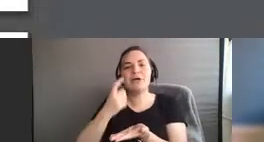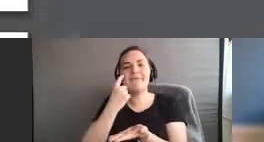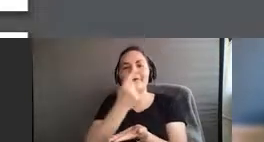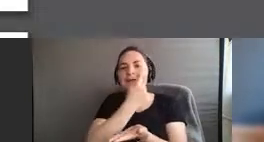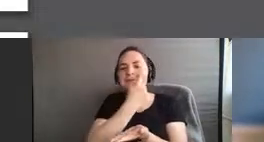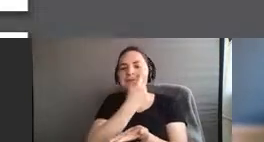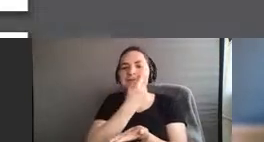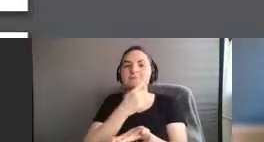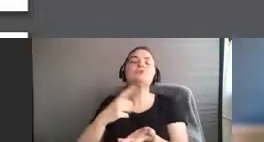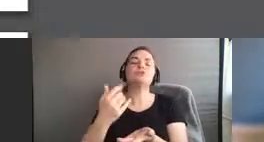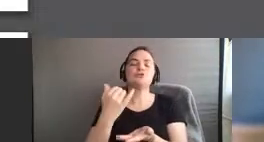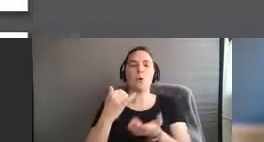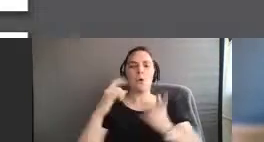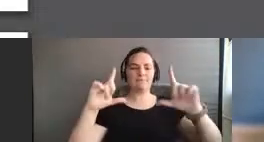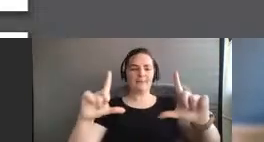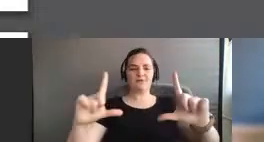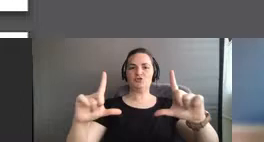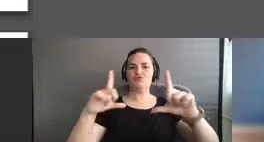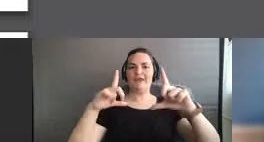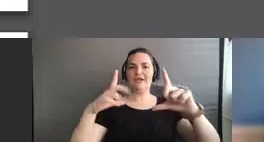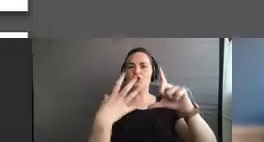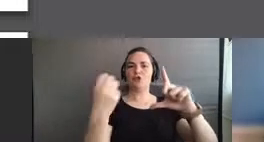do a screen grab, you know,